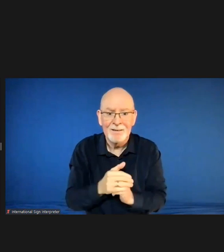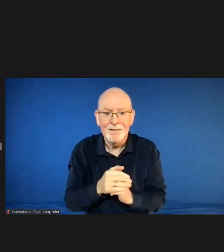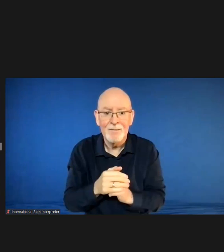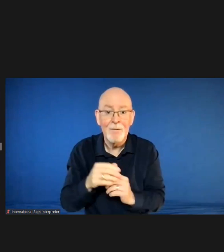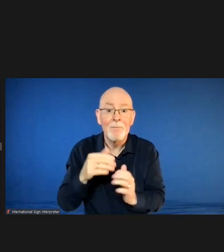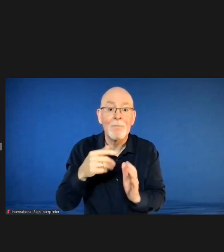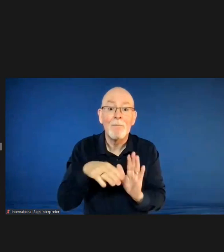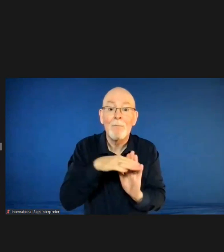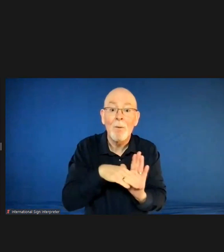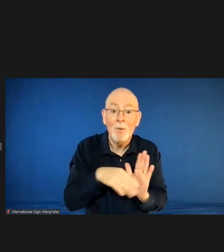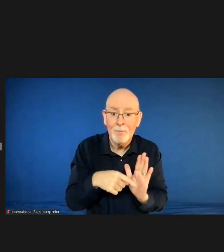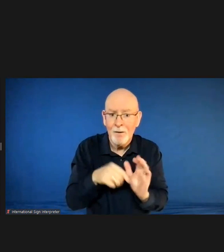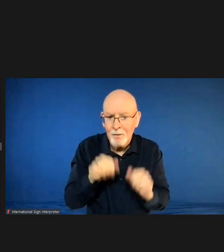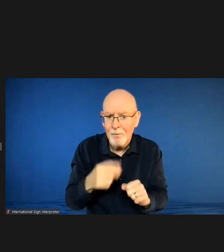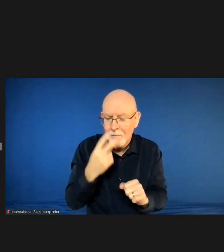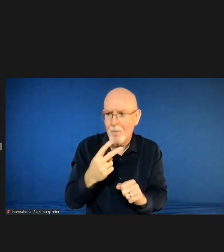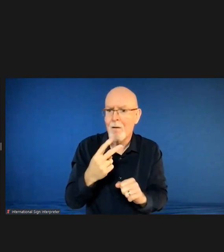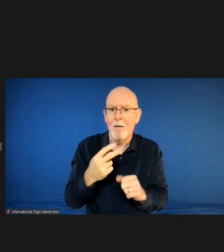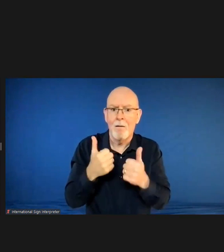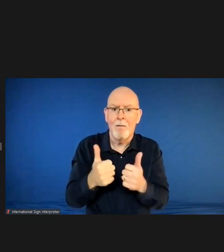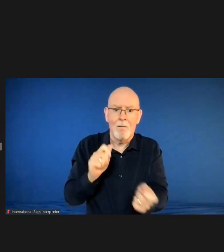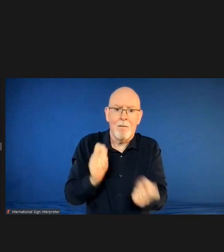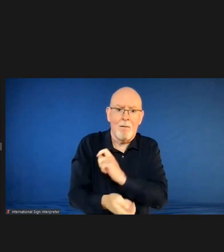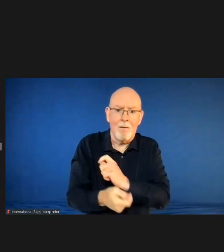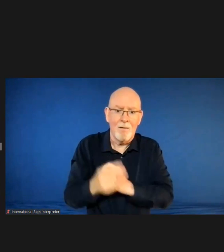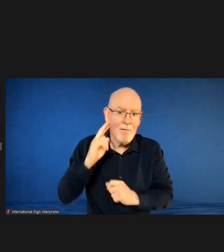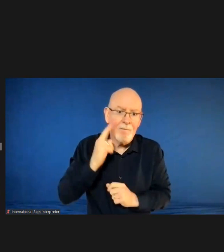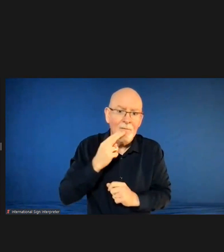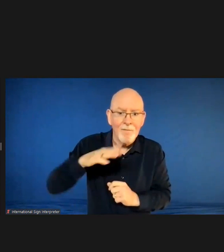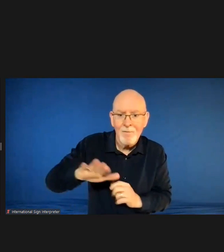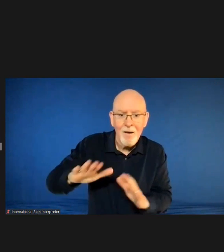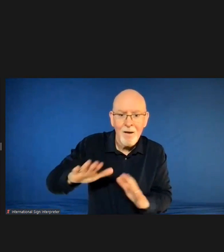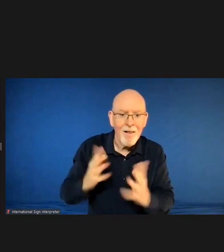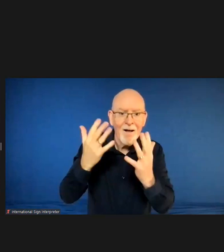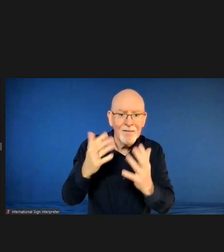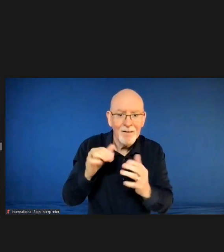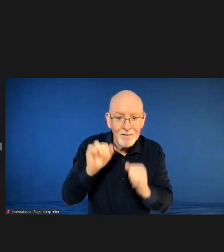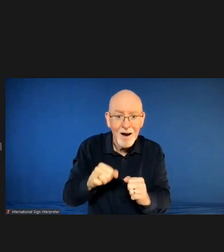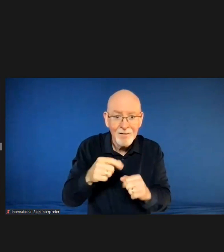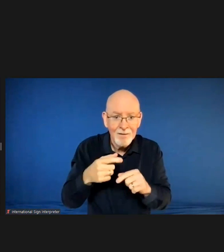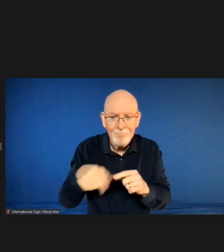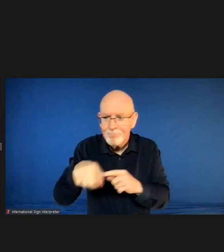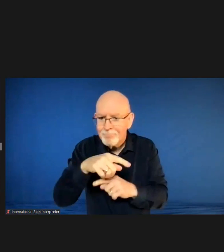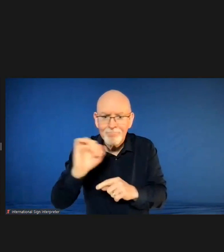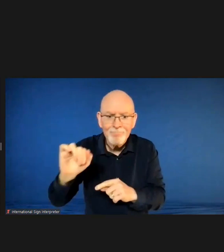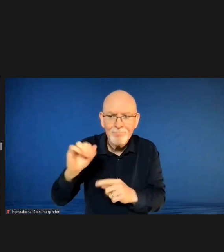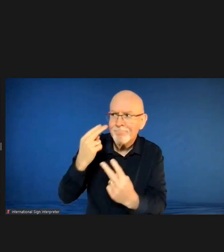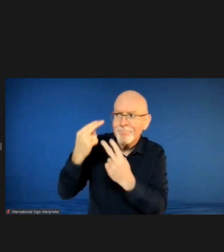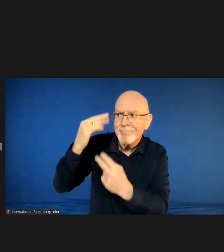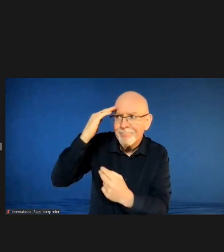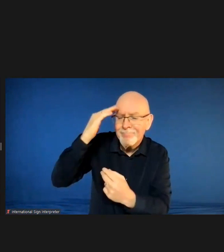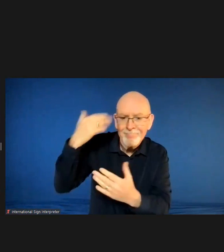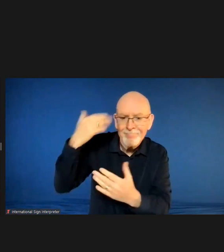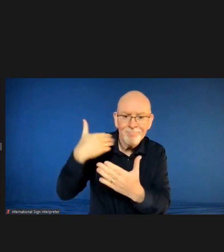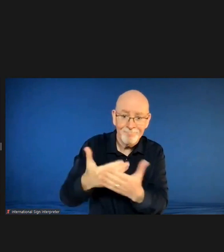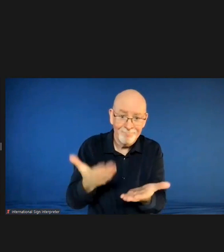Hello, I'm Nita Gopalakrishnan, the Technical Advisor on Deafness for Deaf Child Worldwide South Asia. Today, I'd like to talk about